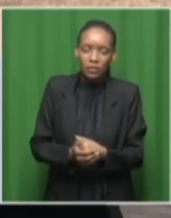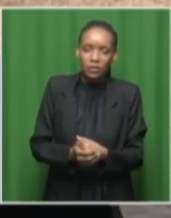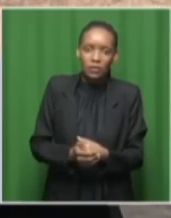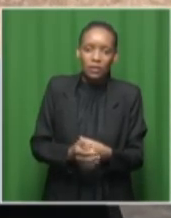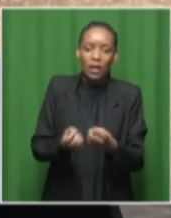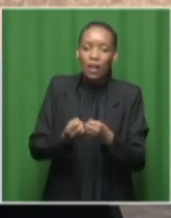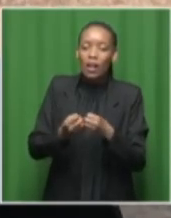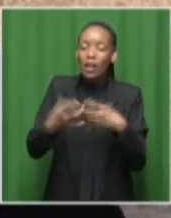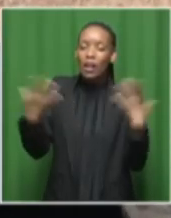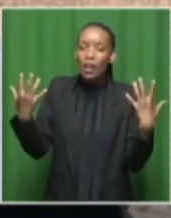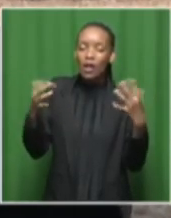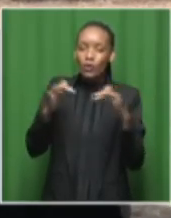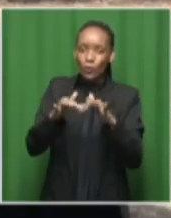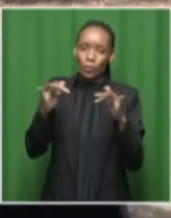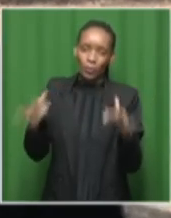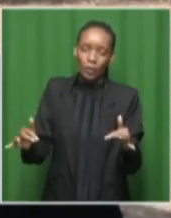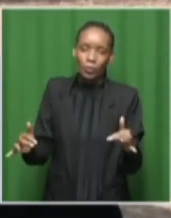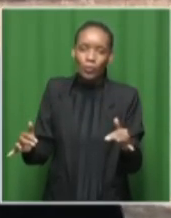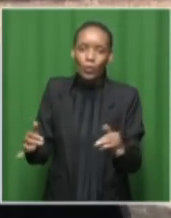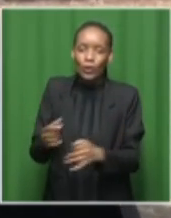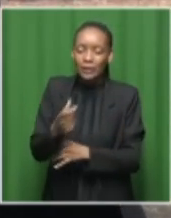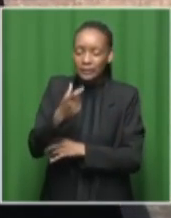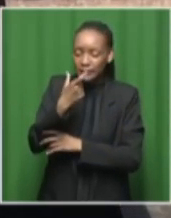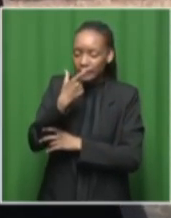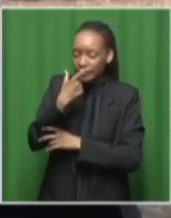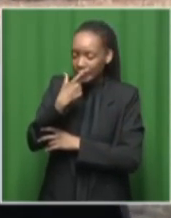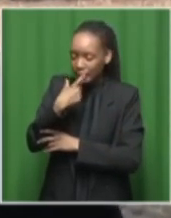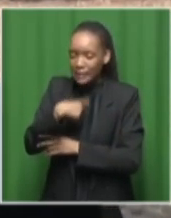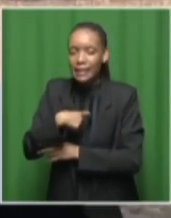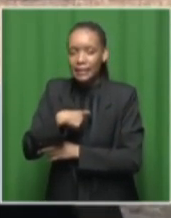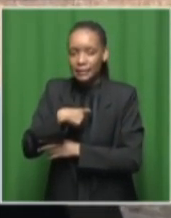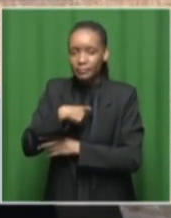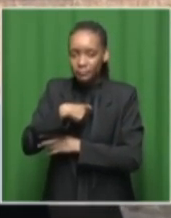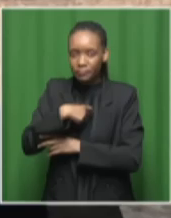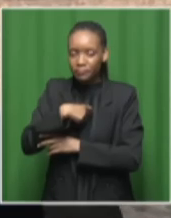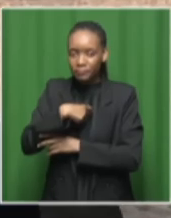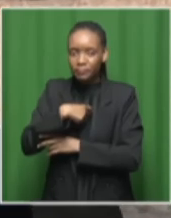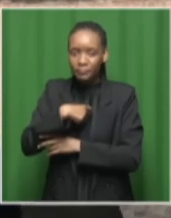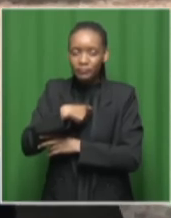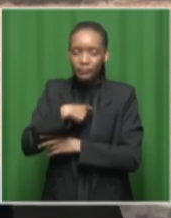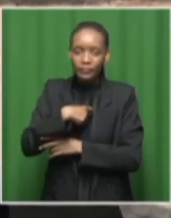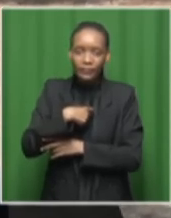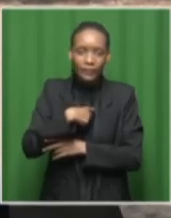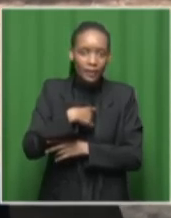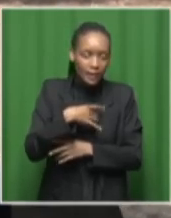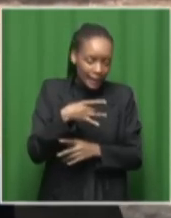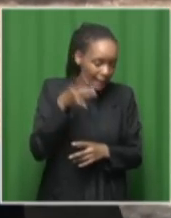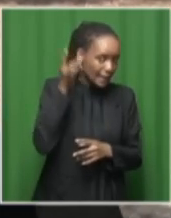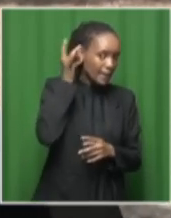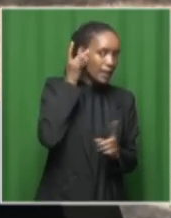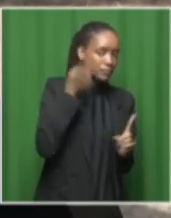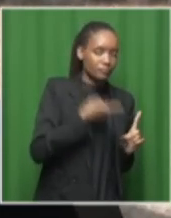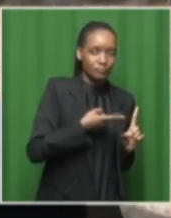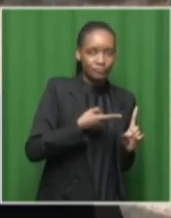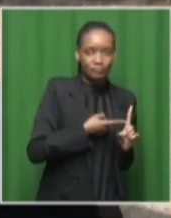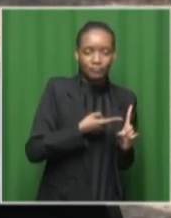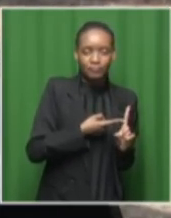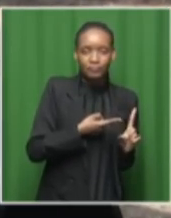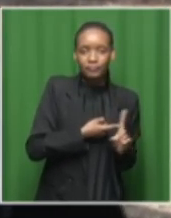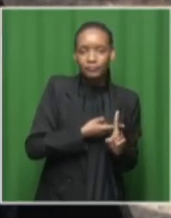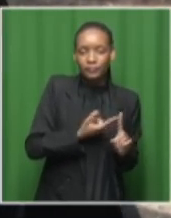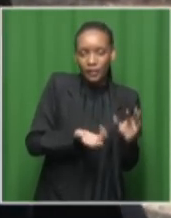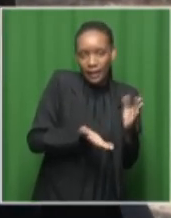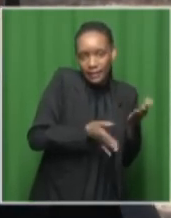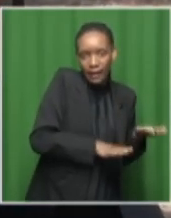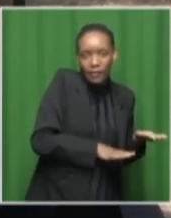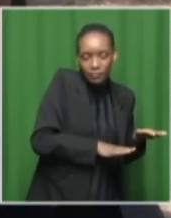A lot of people really, really saddened by the news of the passing of Inkosi Mangosuthu Buthelezi.